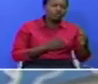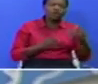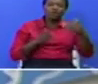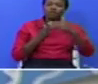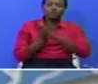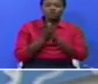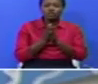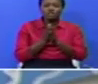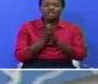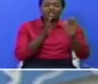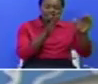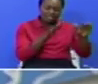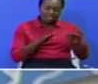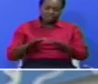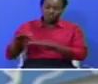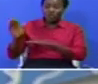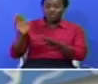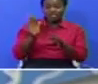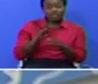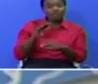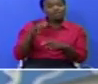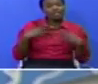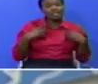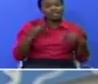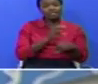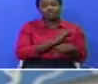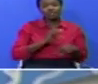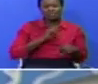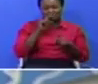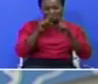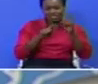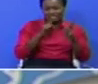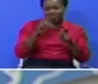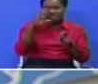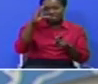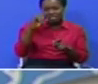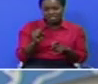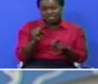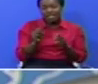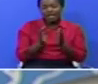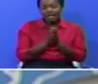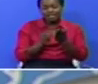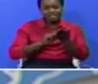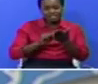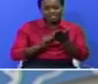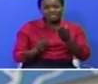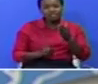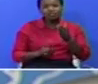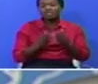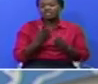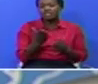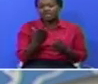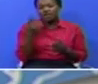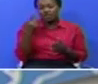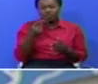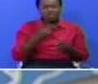The National Assembly's Health Committee this morning grilled Health CS Cleopa Mailu and his Principal Secretary Nicholas Muraguri over the